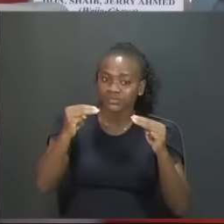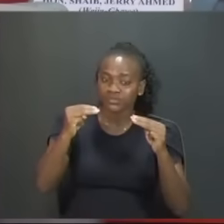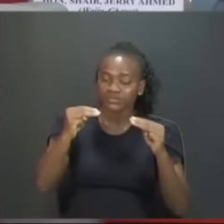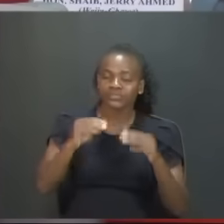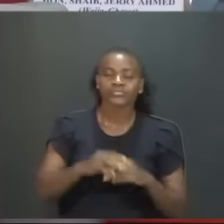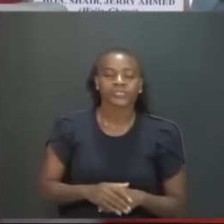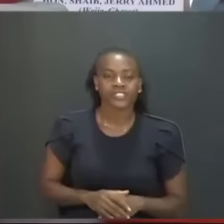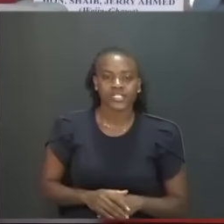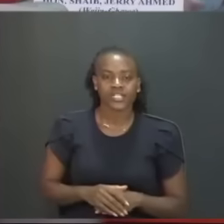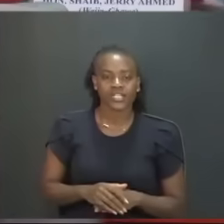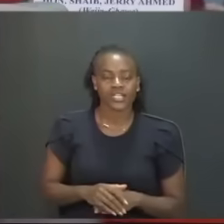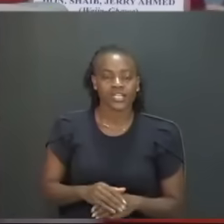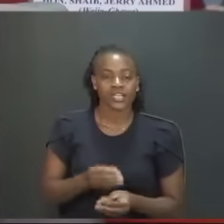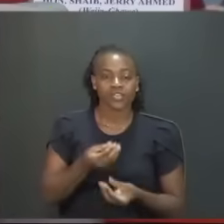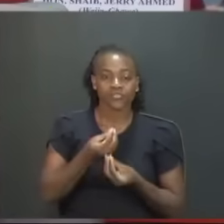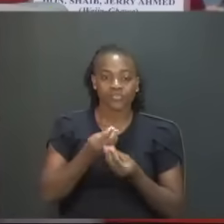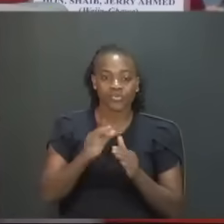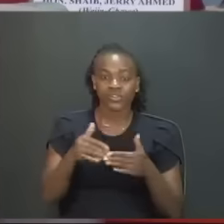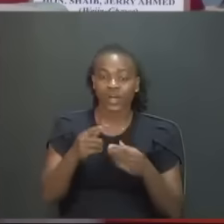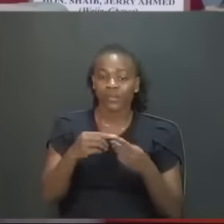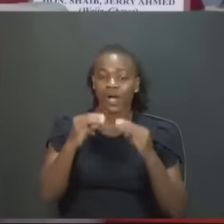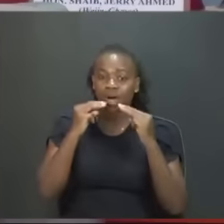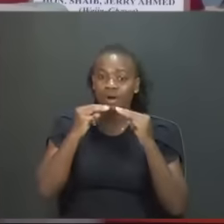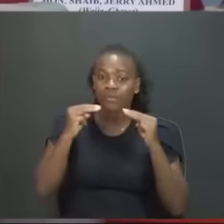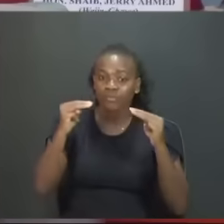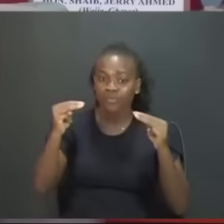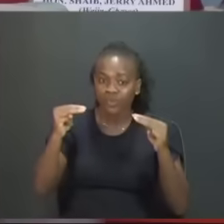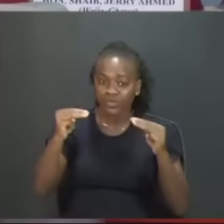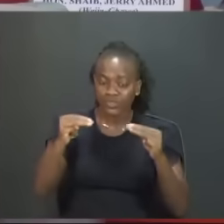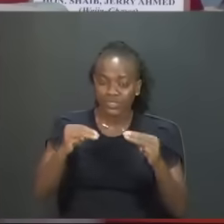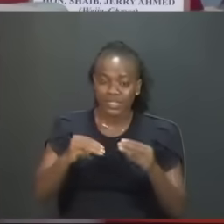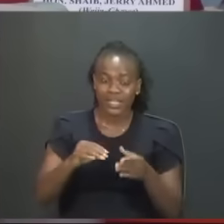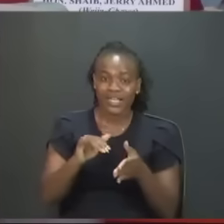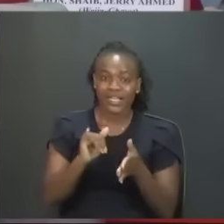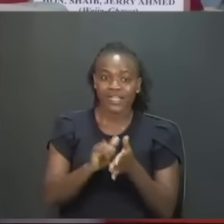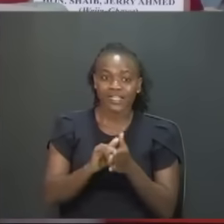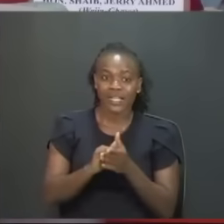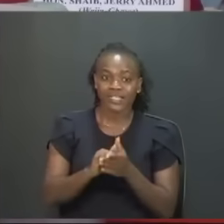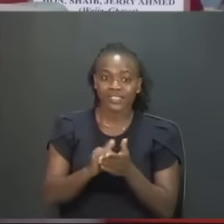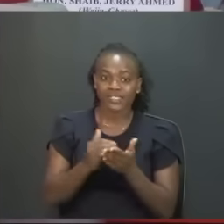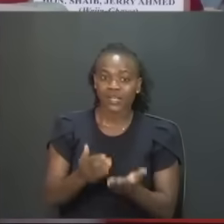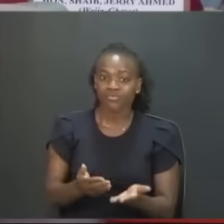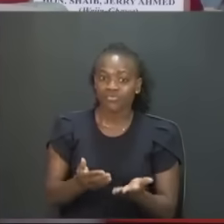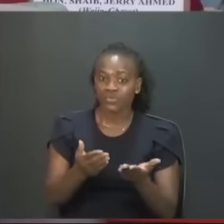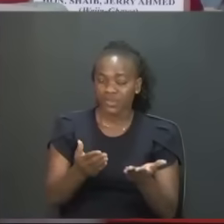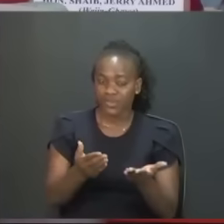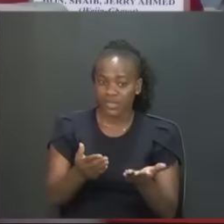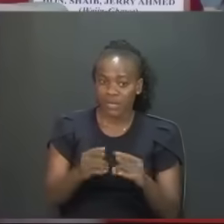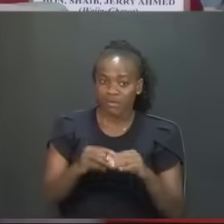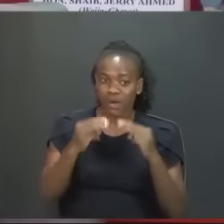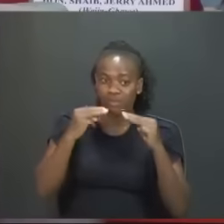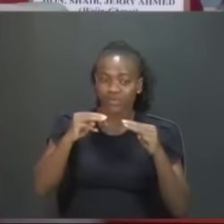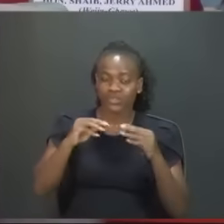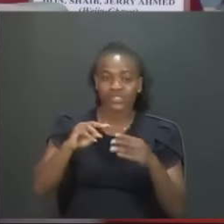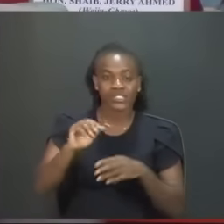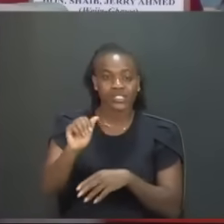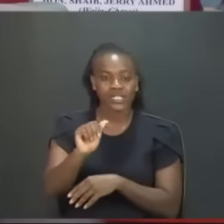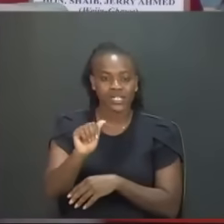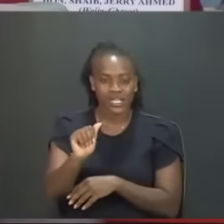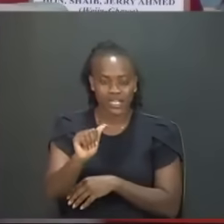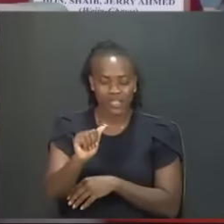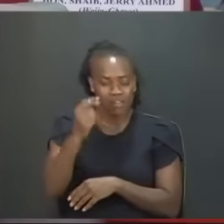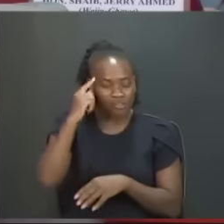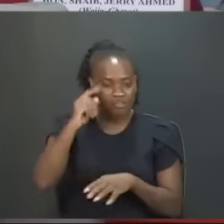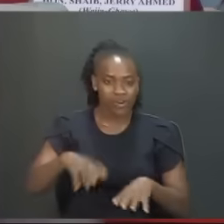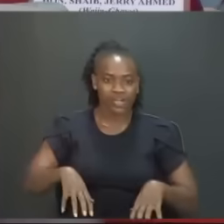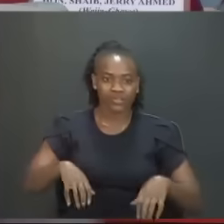notice shall be given of a motion intended to be moved, except a motion number 1A, for the